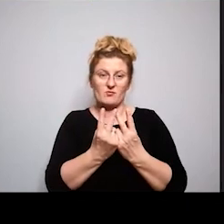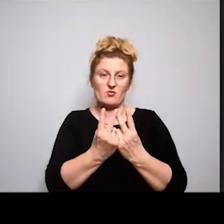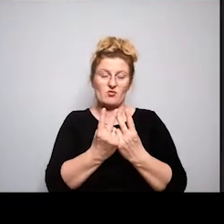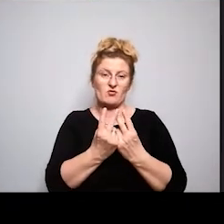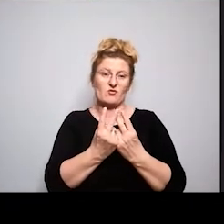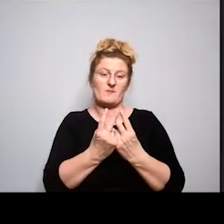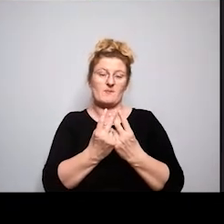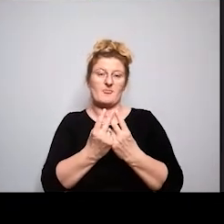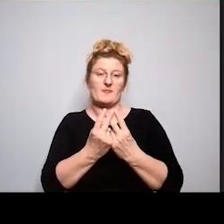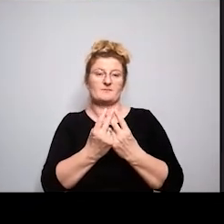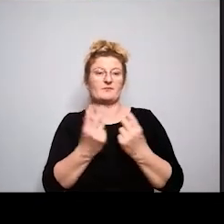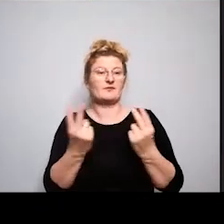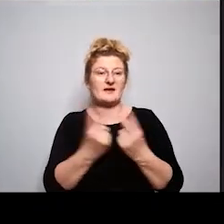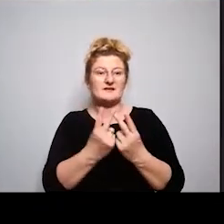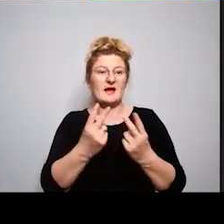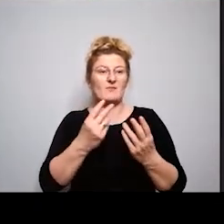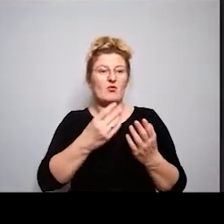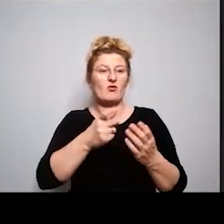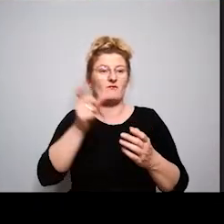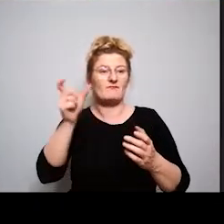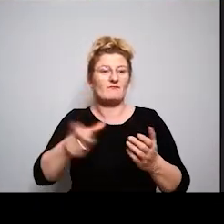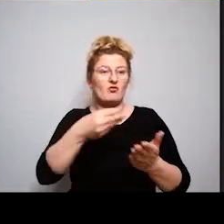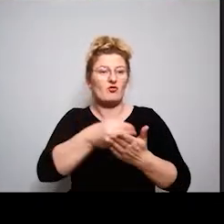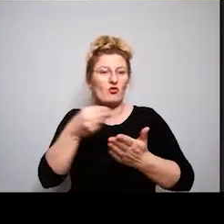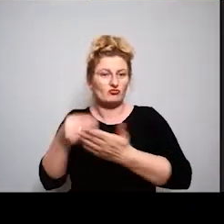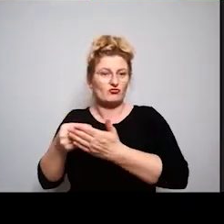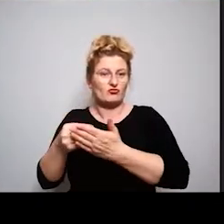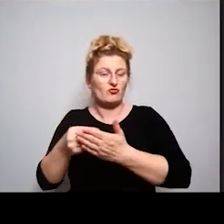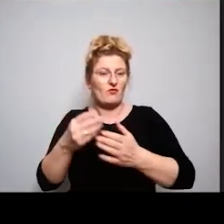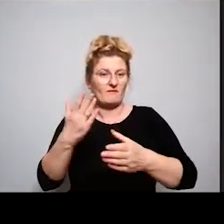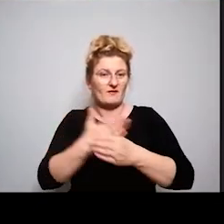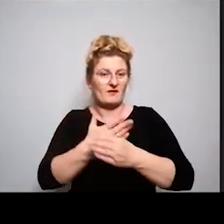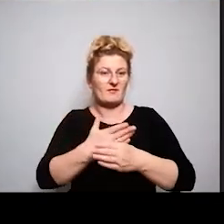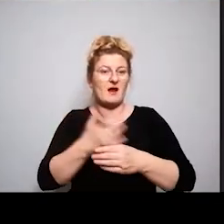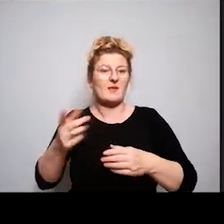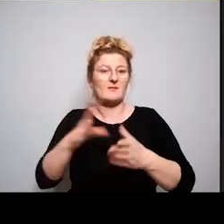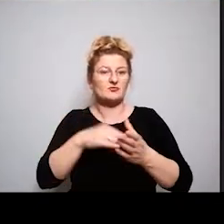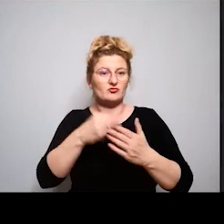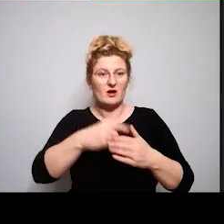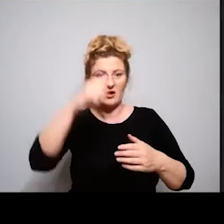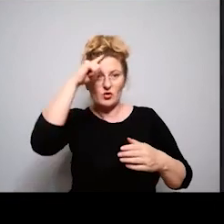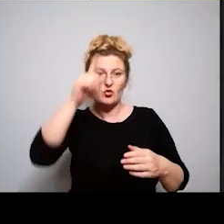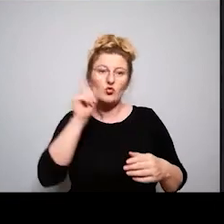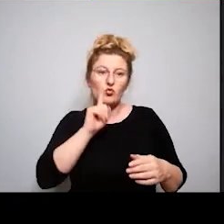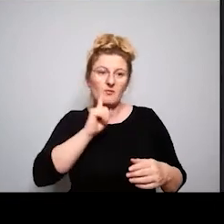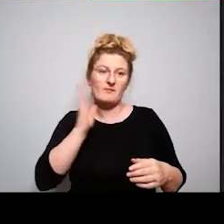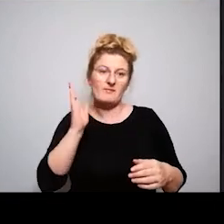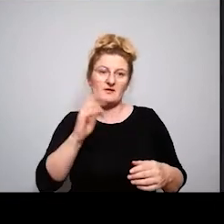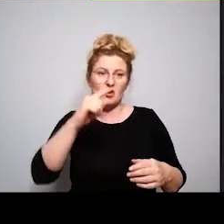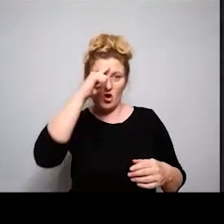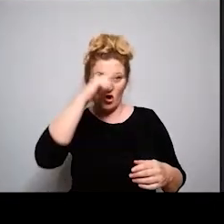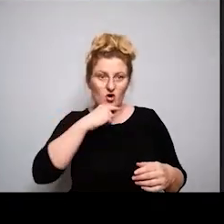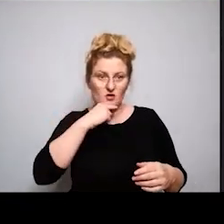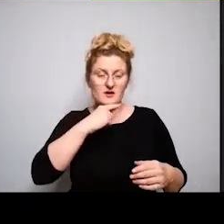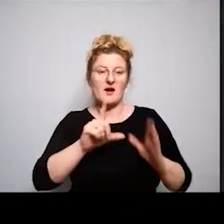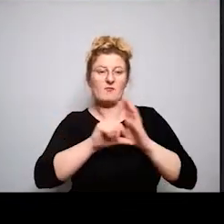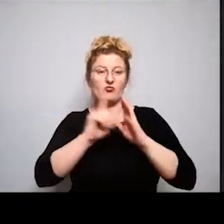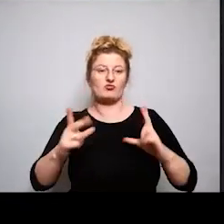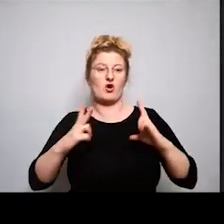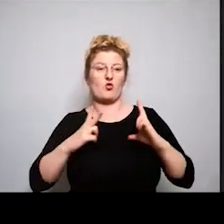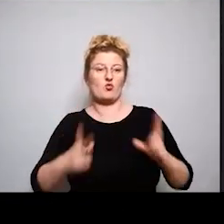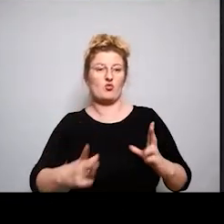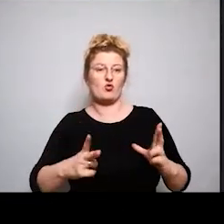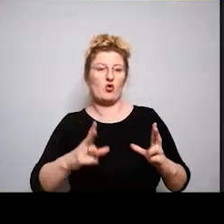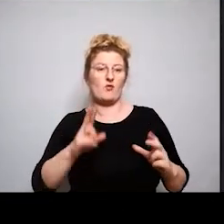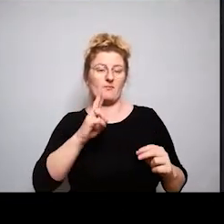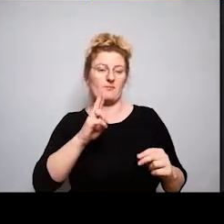will become a father, he also needs to go on father leave, and he has to receive some bonuses, and he